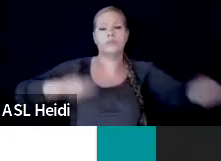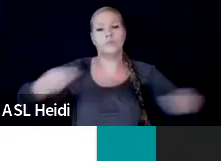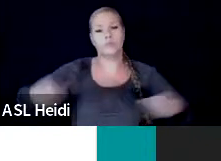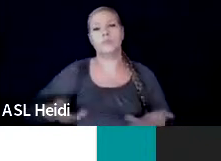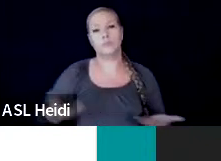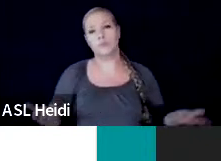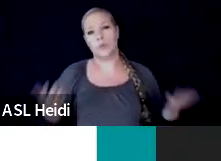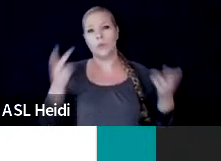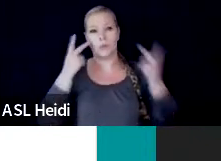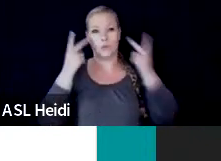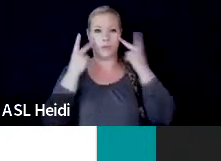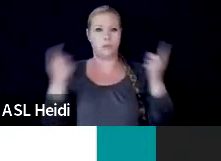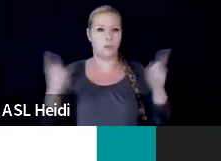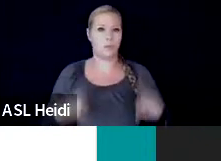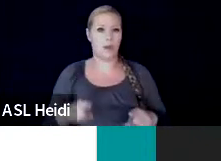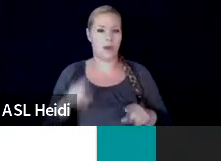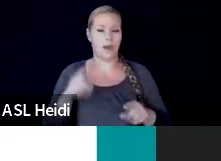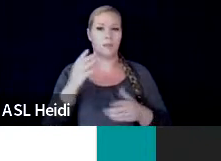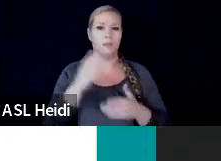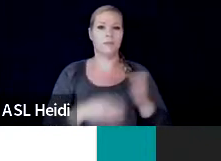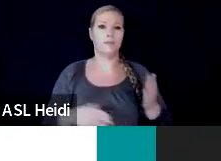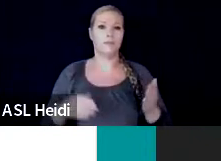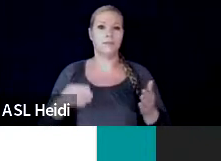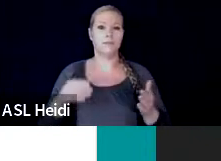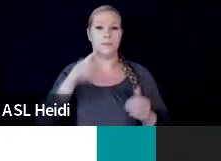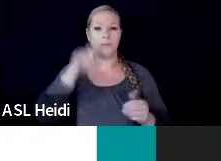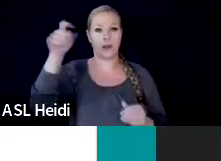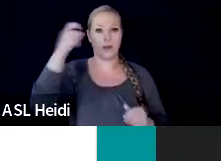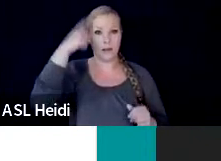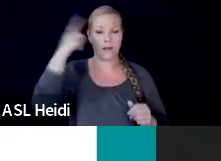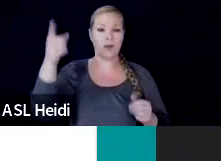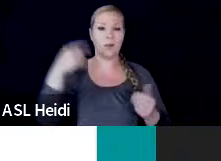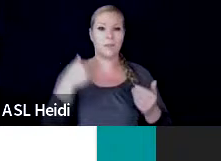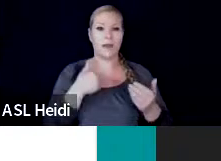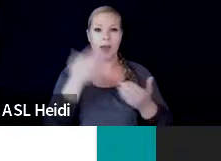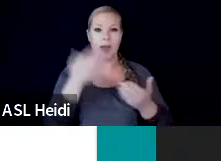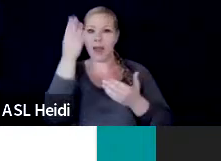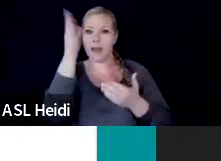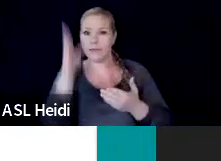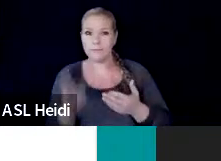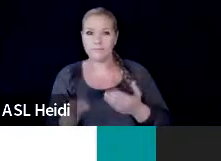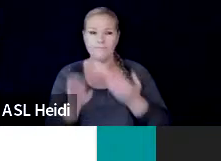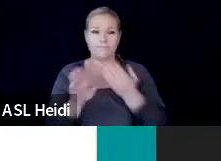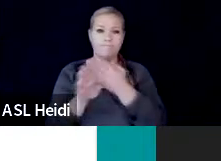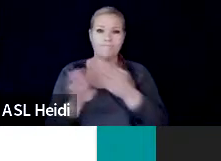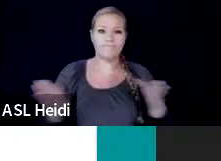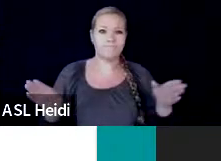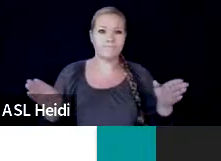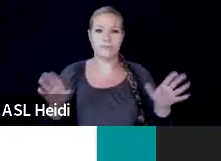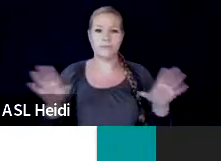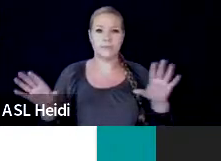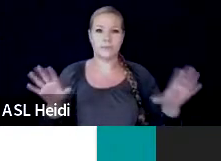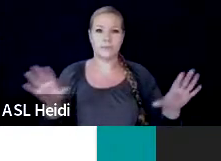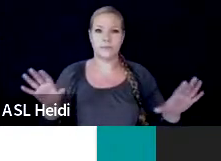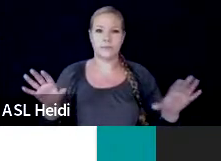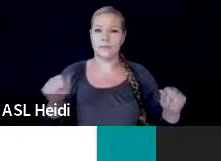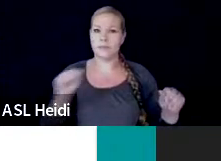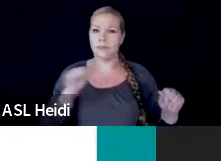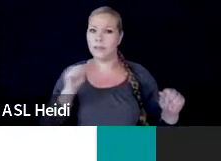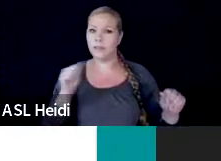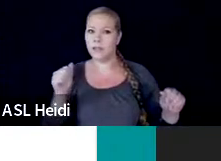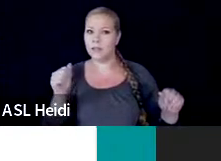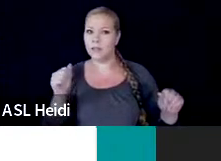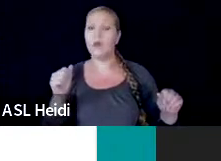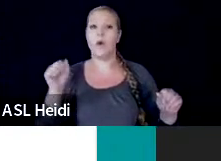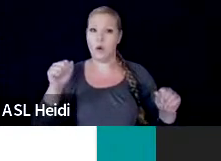divided government may work. But we know that once again, at least at the executive level, there is still a